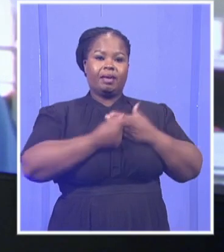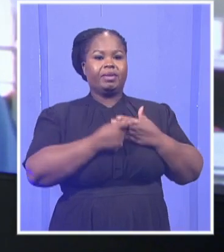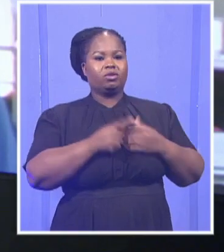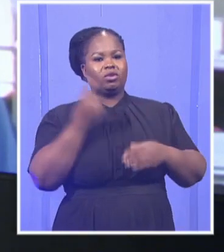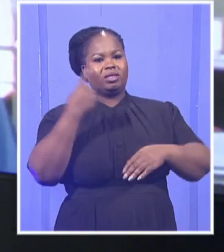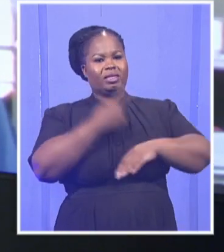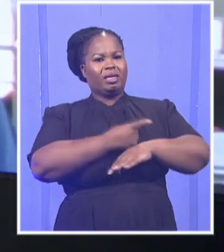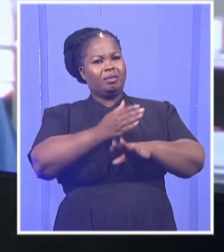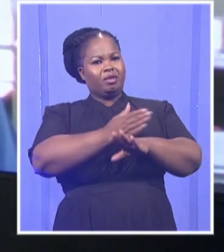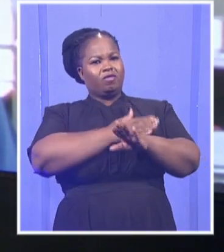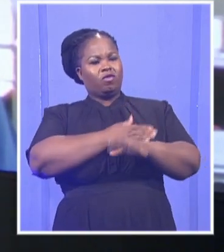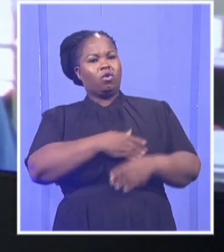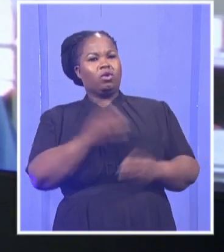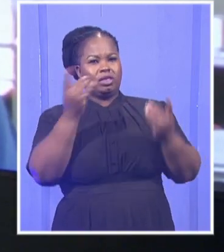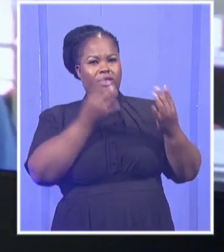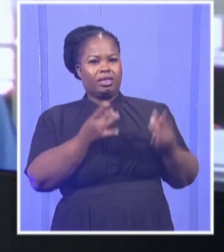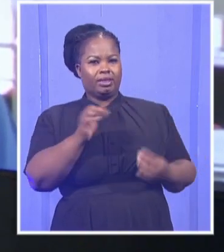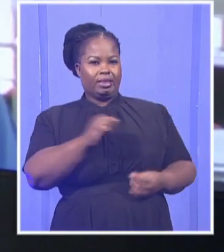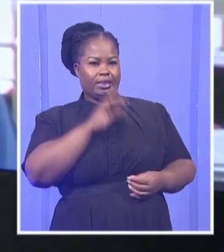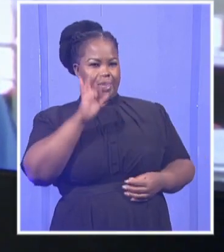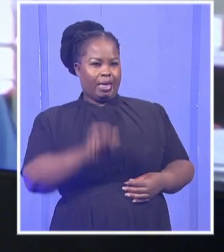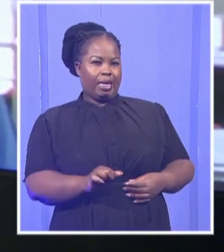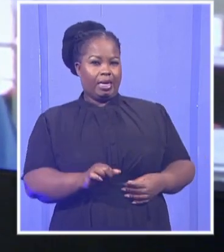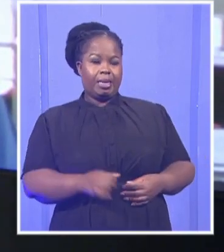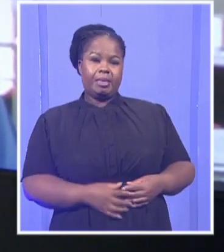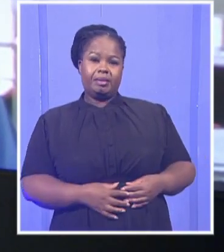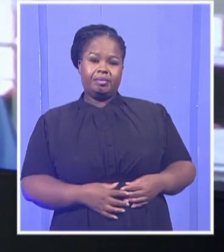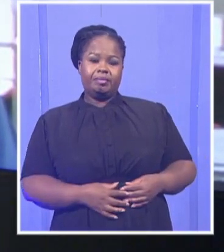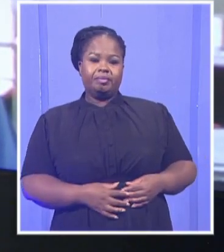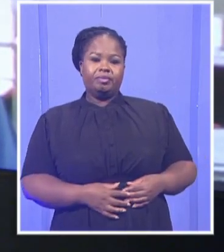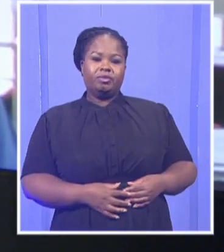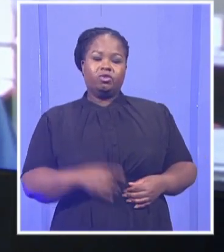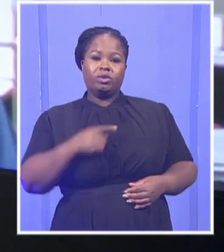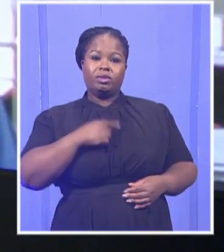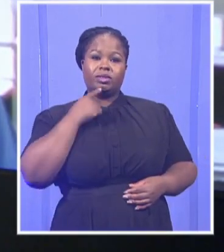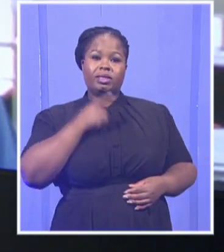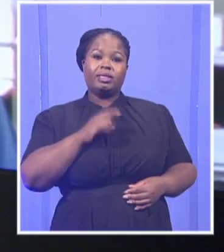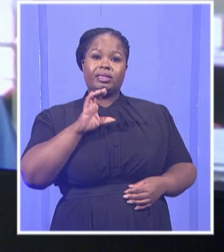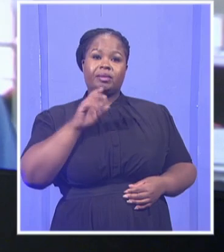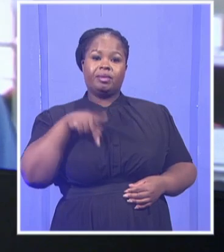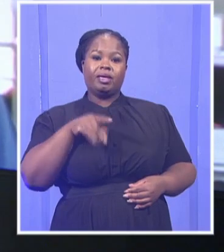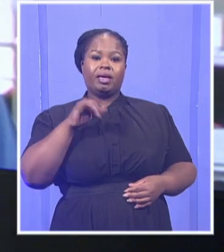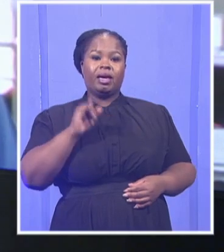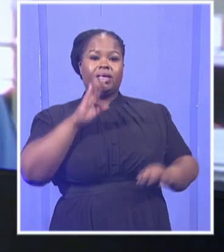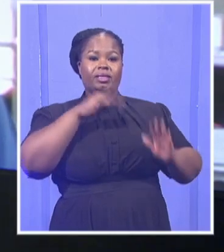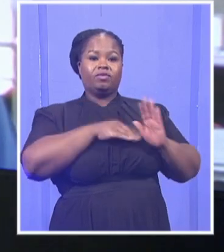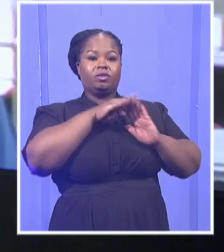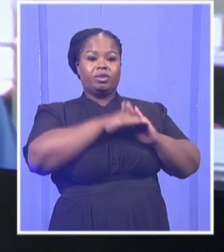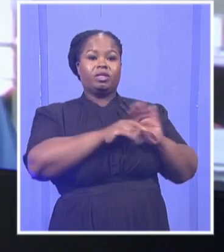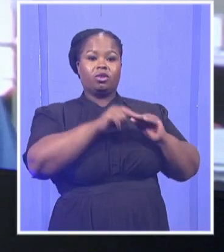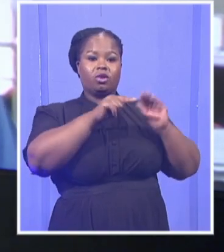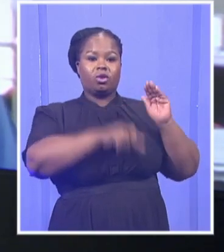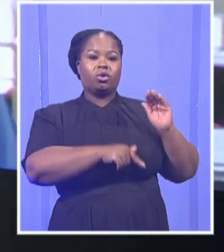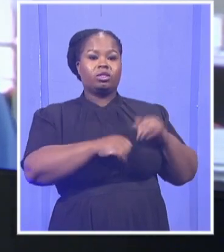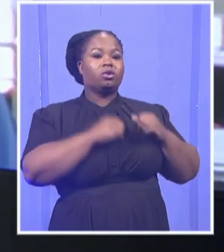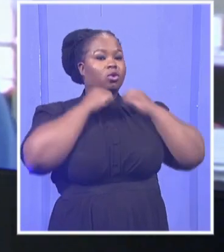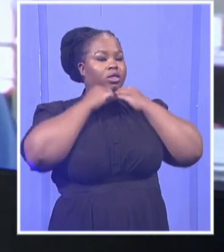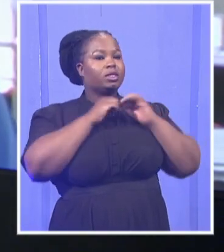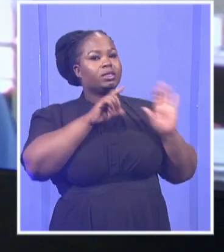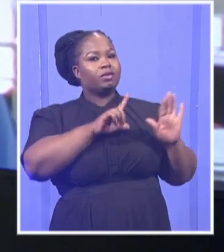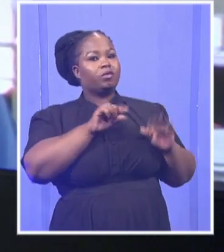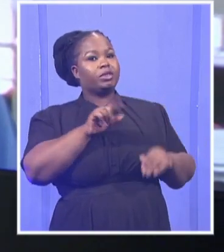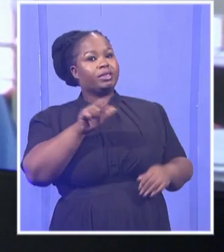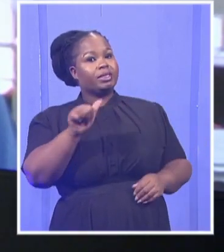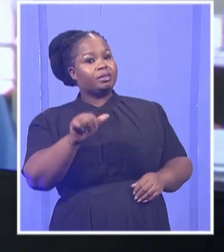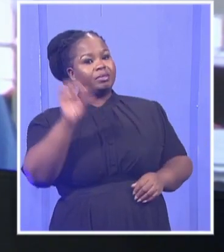that announcement by Stats SA that the annual CPI inflation has edged lower in August to